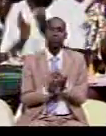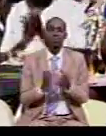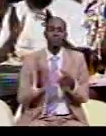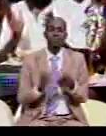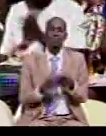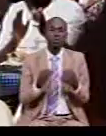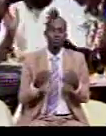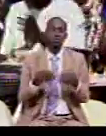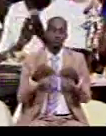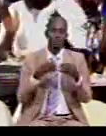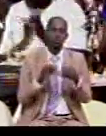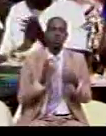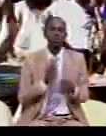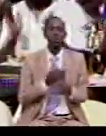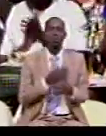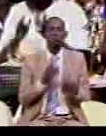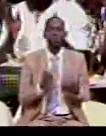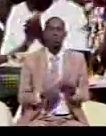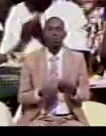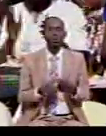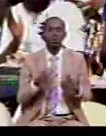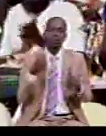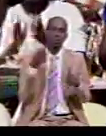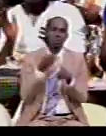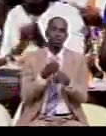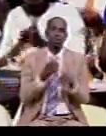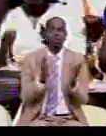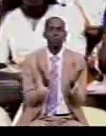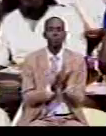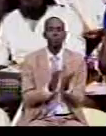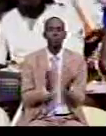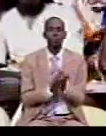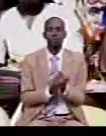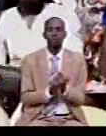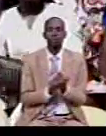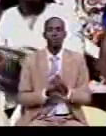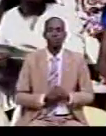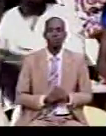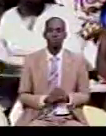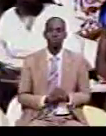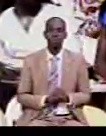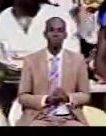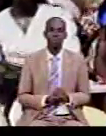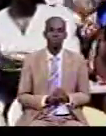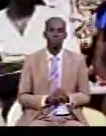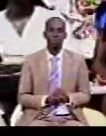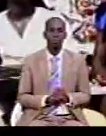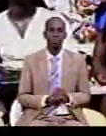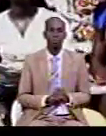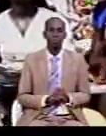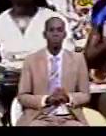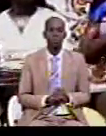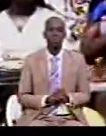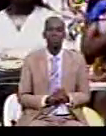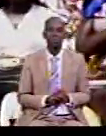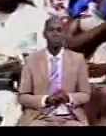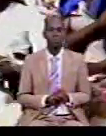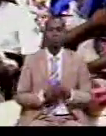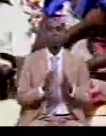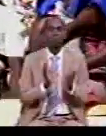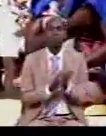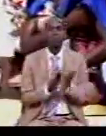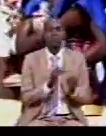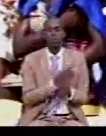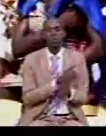your heart. And praise the Lord from the depth of your heart. And the desires of your heart will